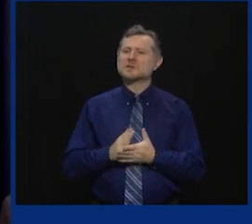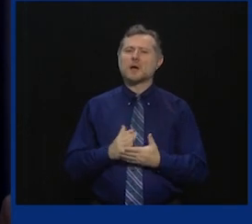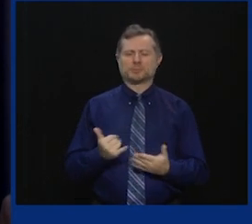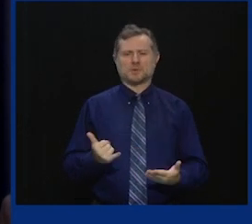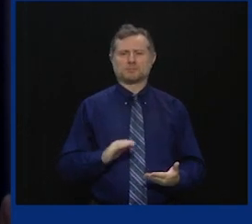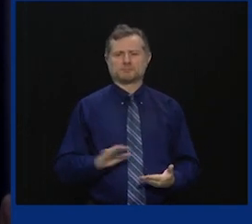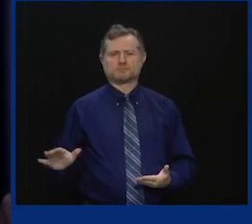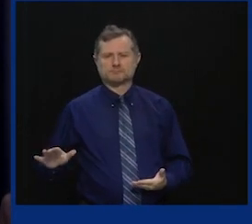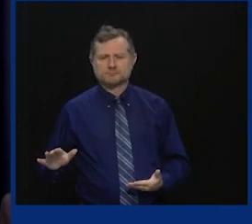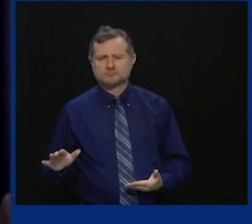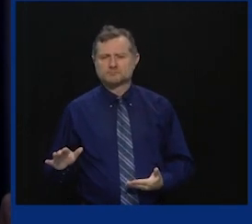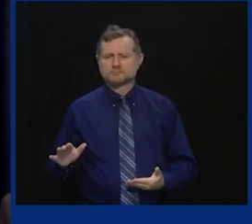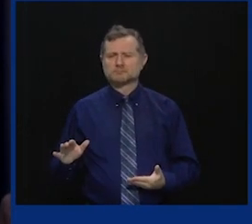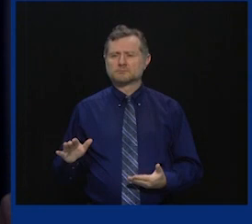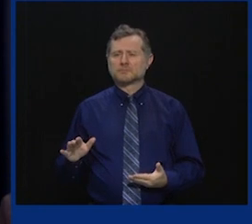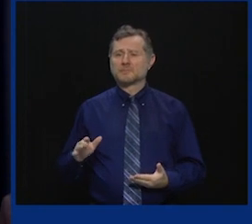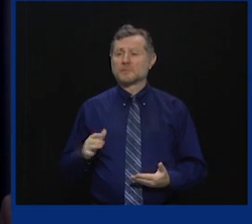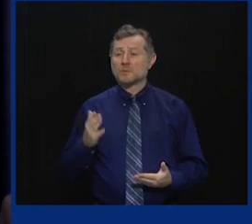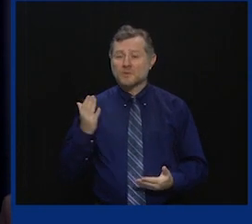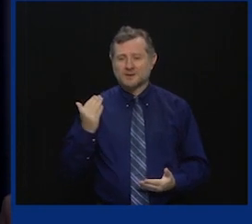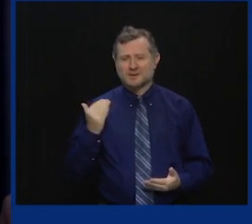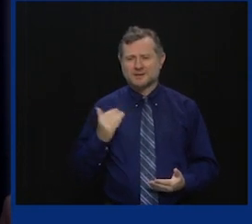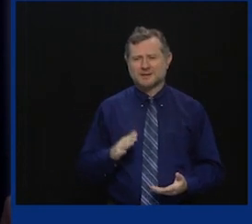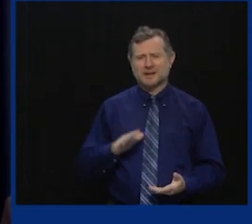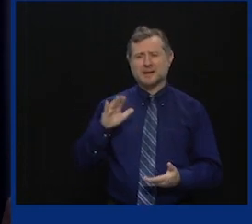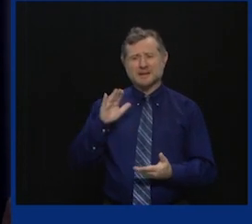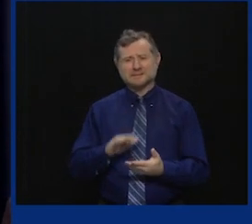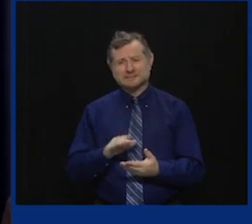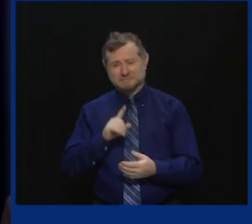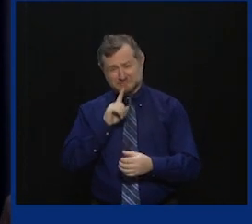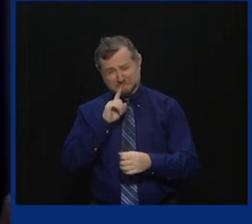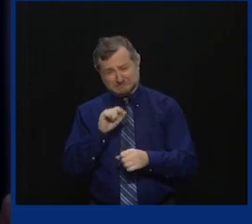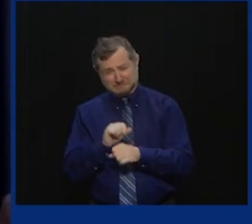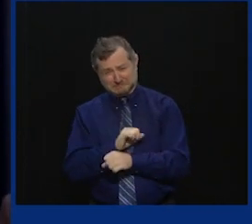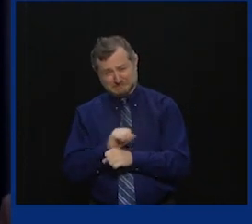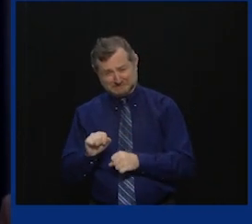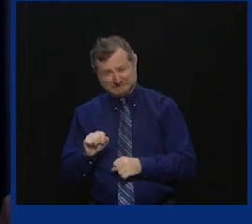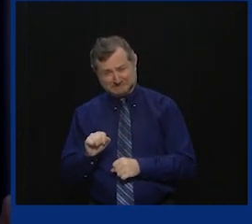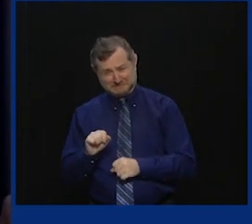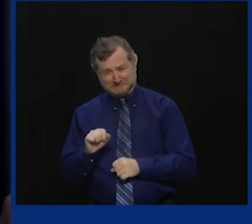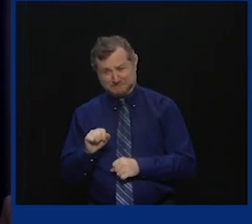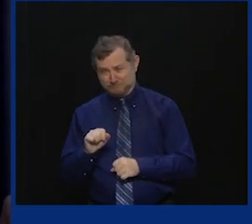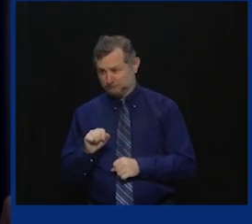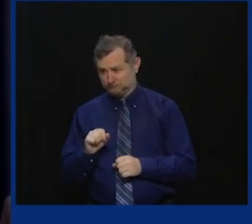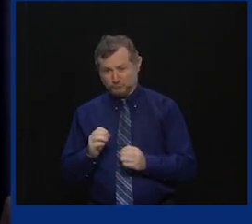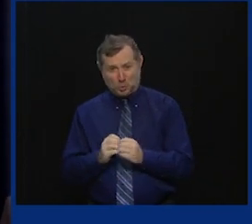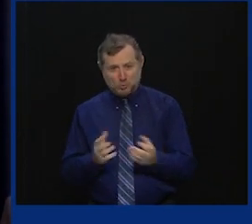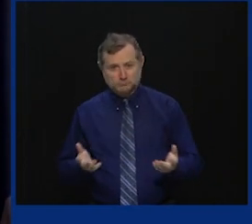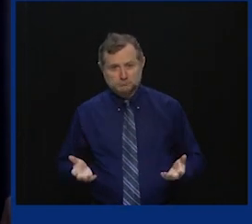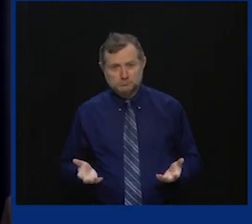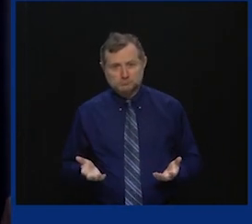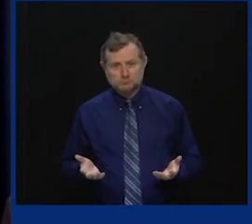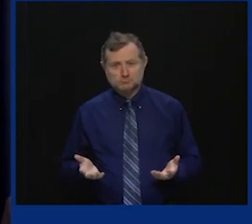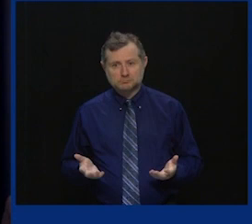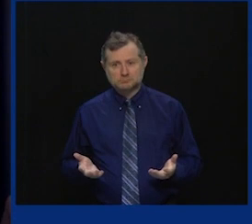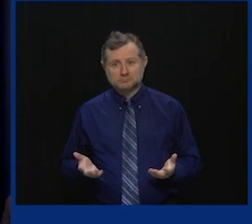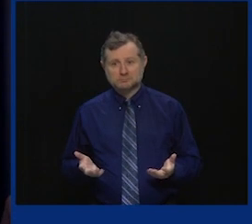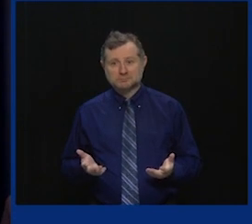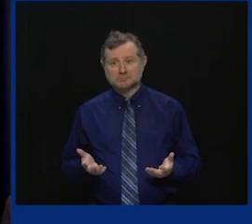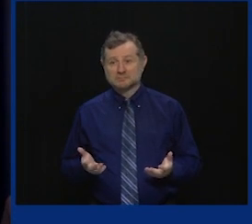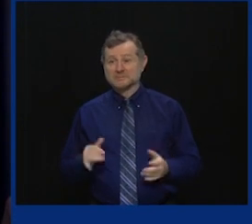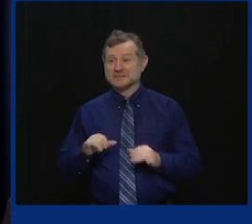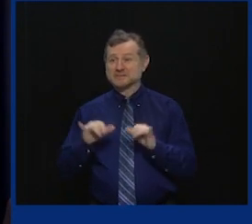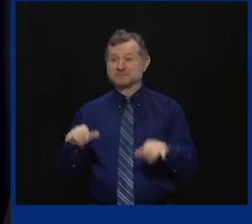because less is indeed more. And in that system, there was no way to get